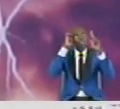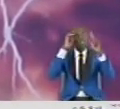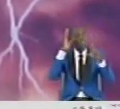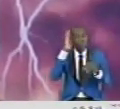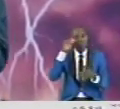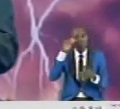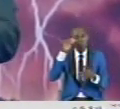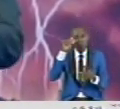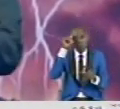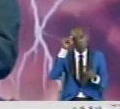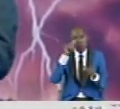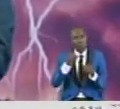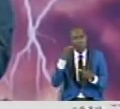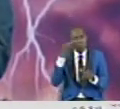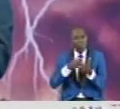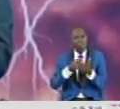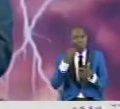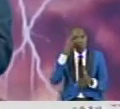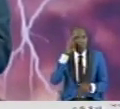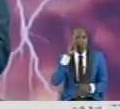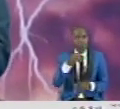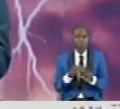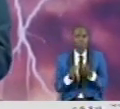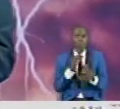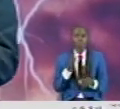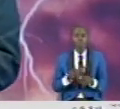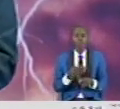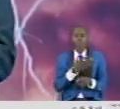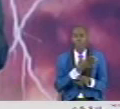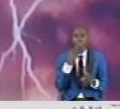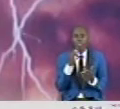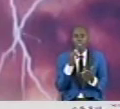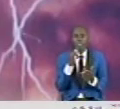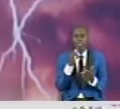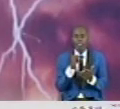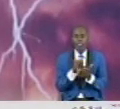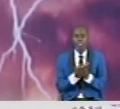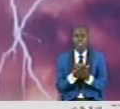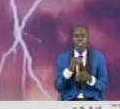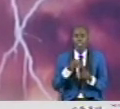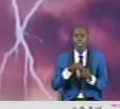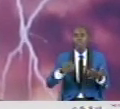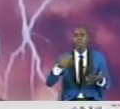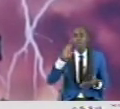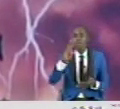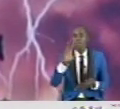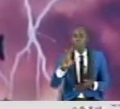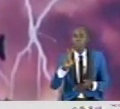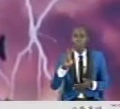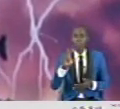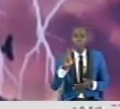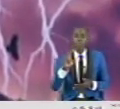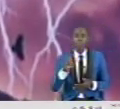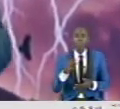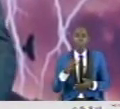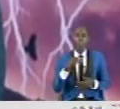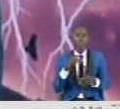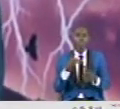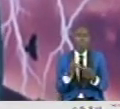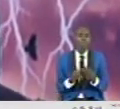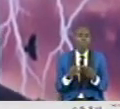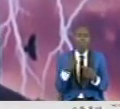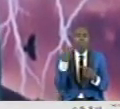behind and then it says verse 73 it says the oath which is